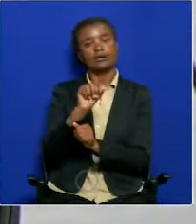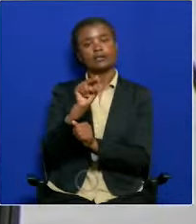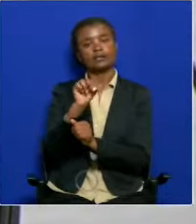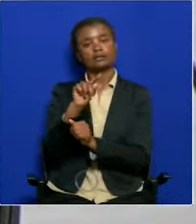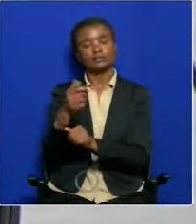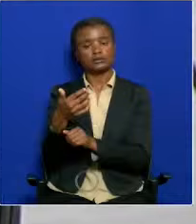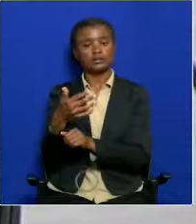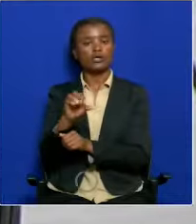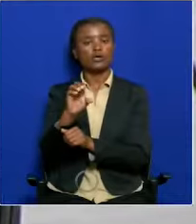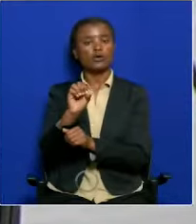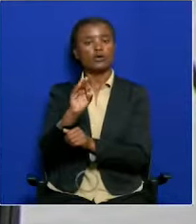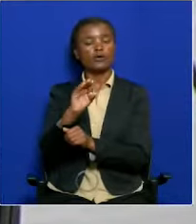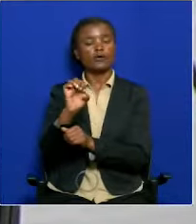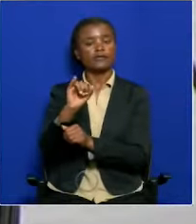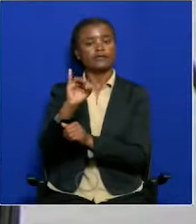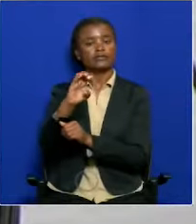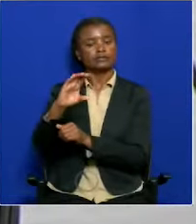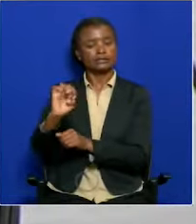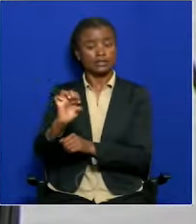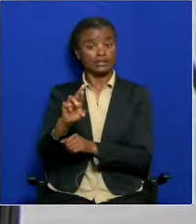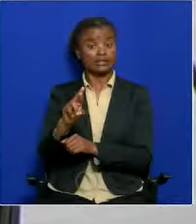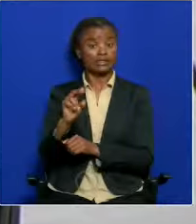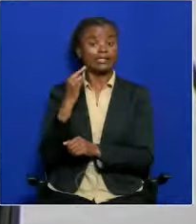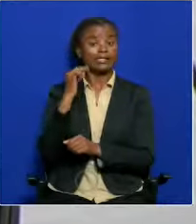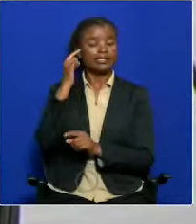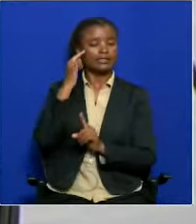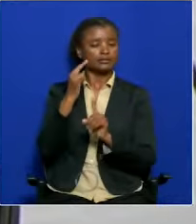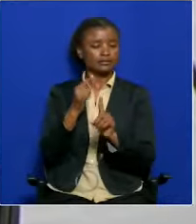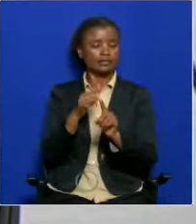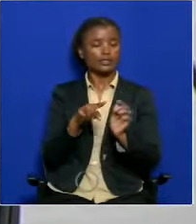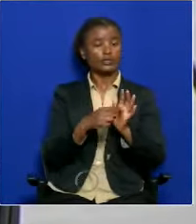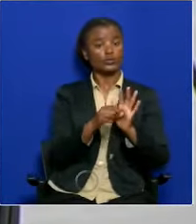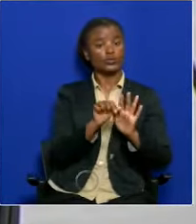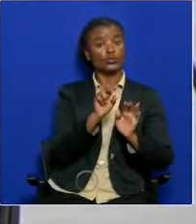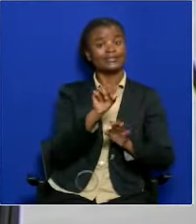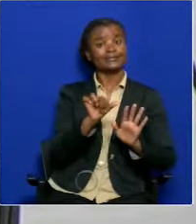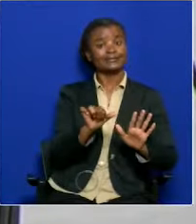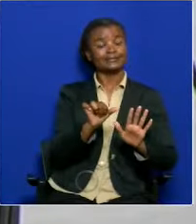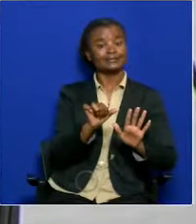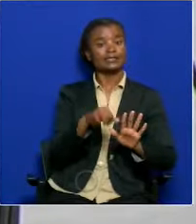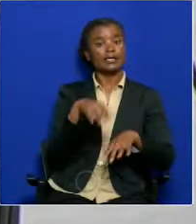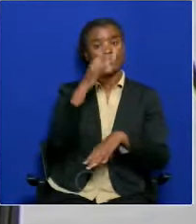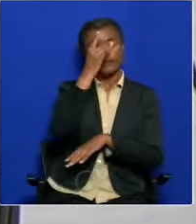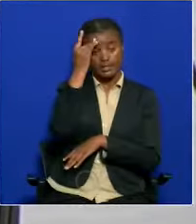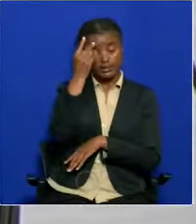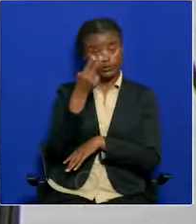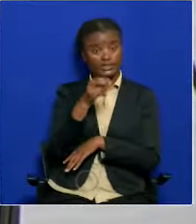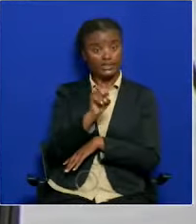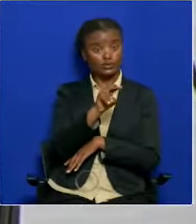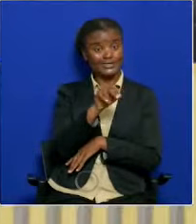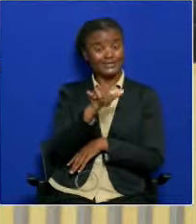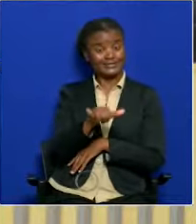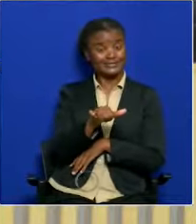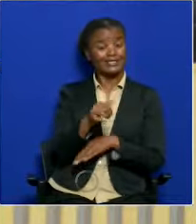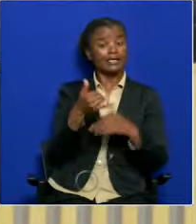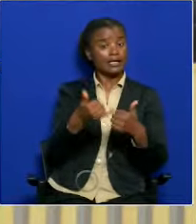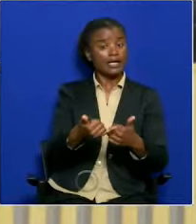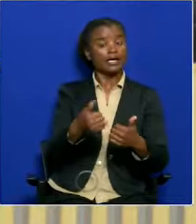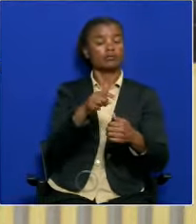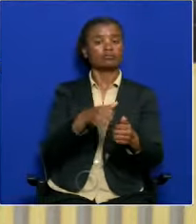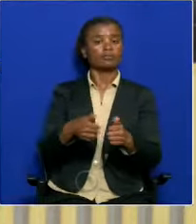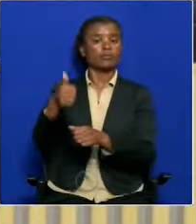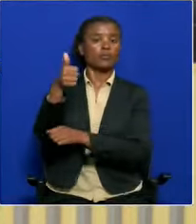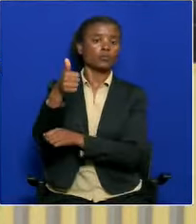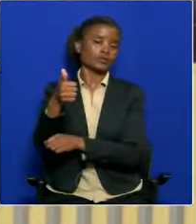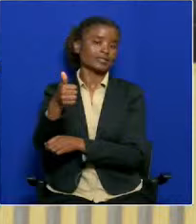March 2026, Witness A held the rank of sergeant, that he has since been promoted. I wish